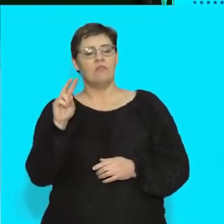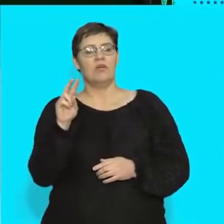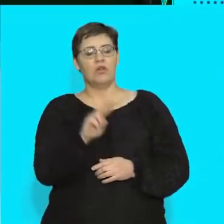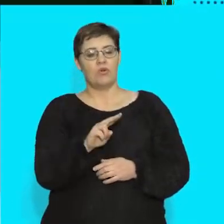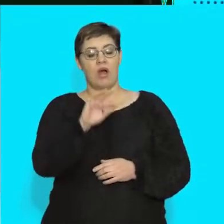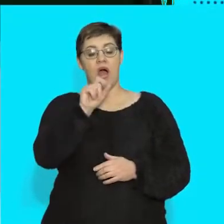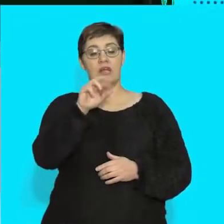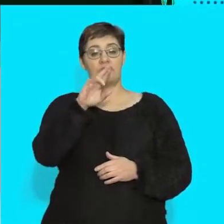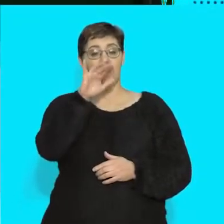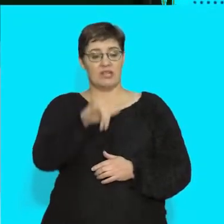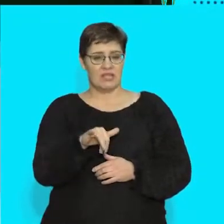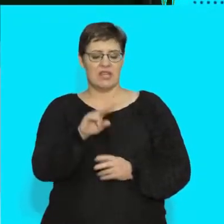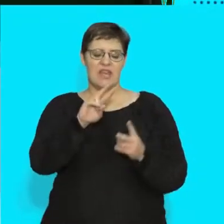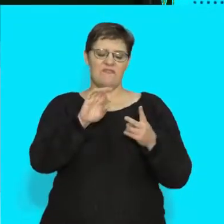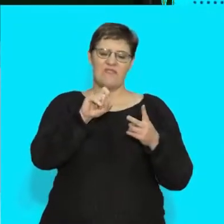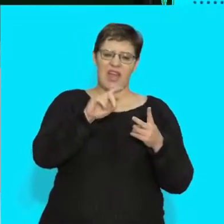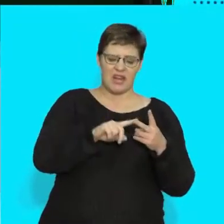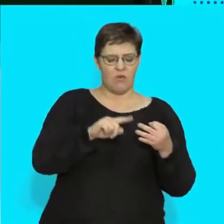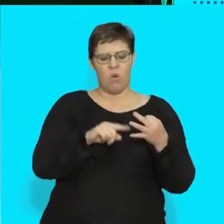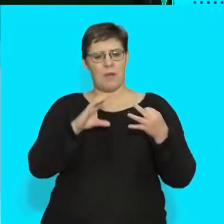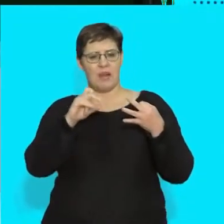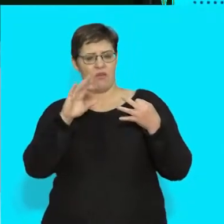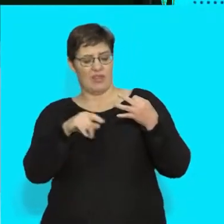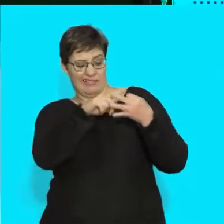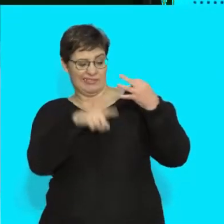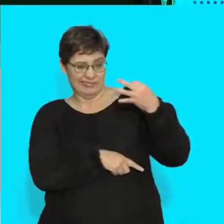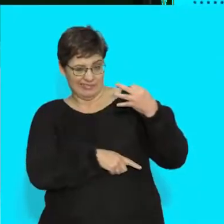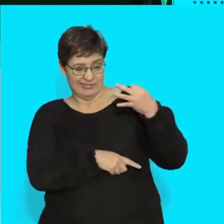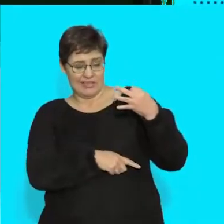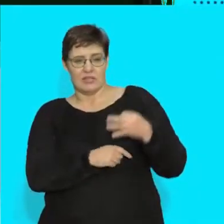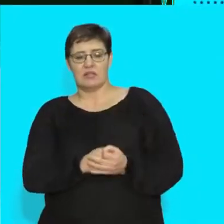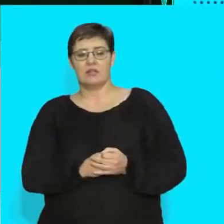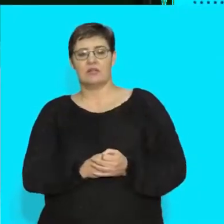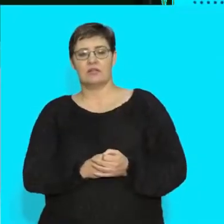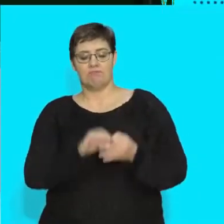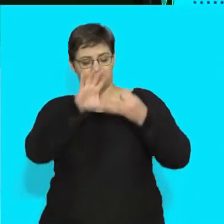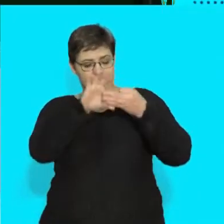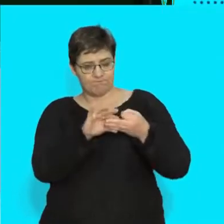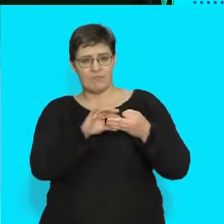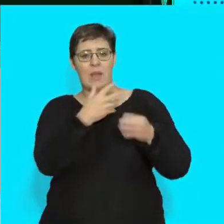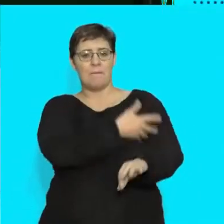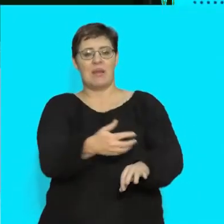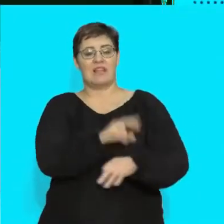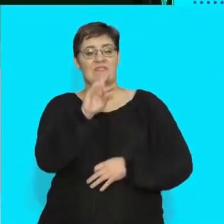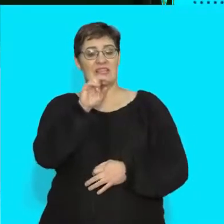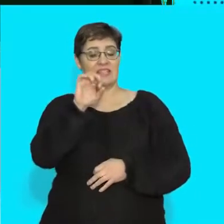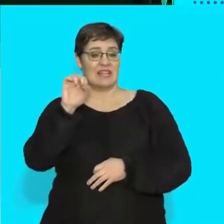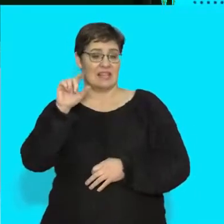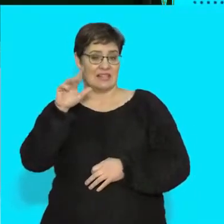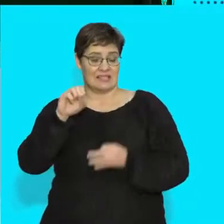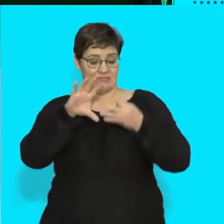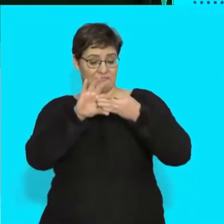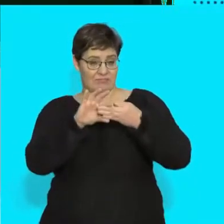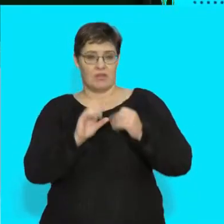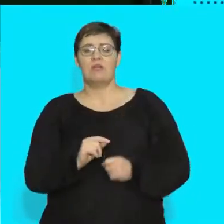an artery, a vein, or a capillary, obviously these blood vessels, we looked at the general structure just before we